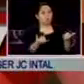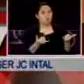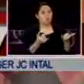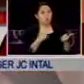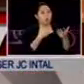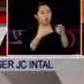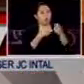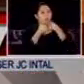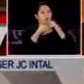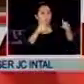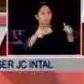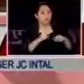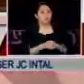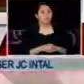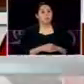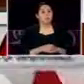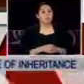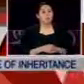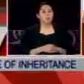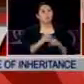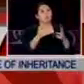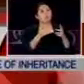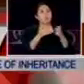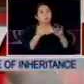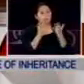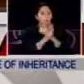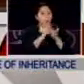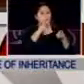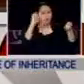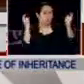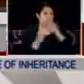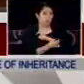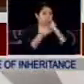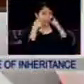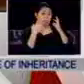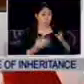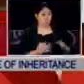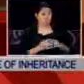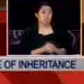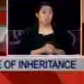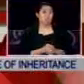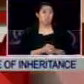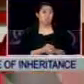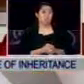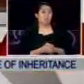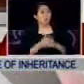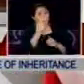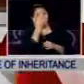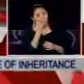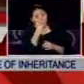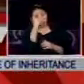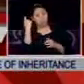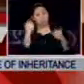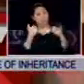are seeking a reconsideration of the aforesaid ruling in the light of the jurisprudence, more recent jurisprudence on the point, dealing